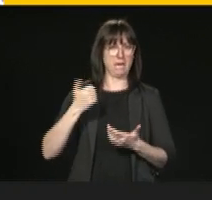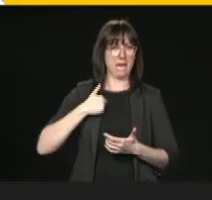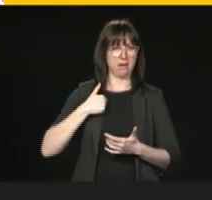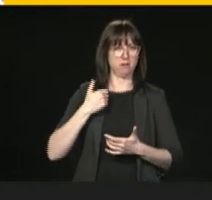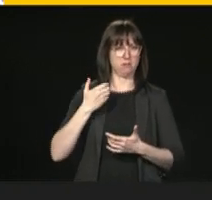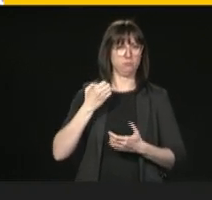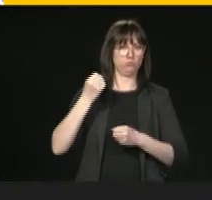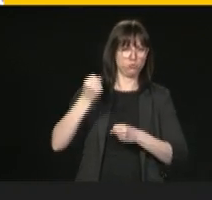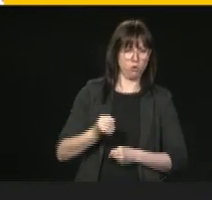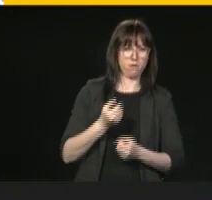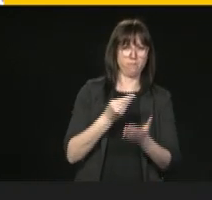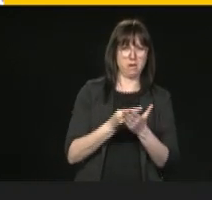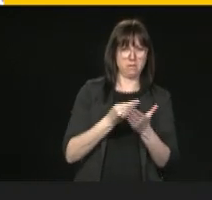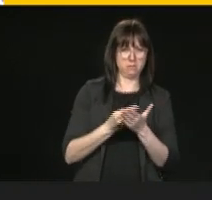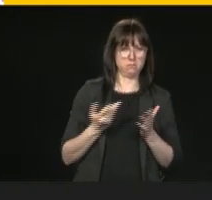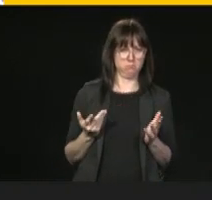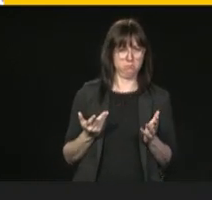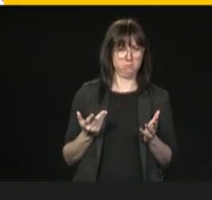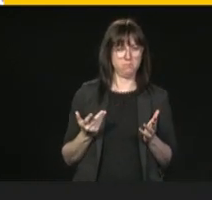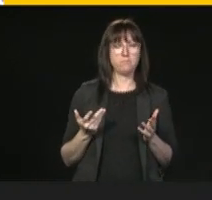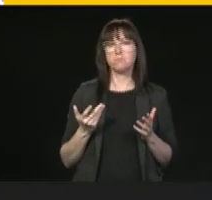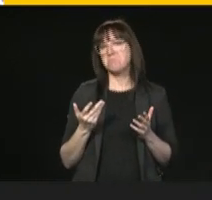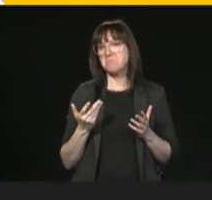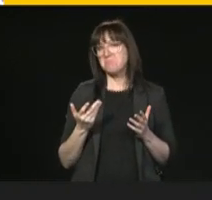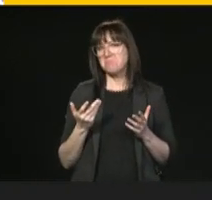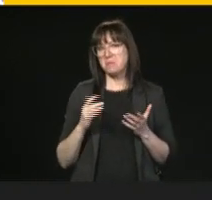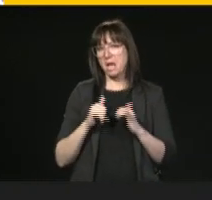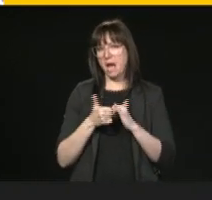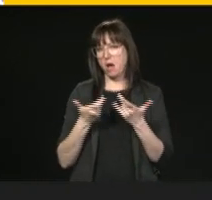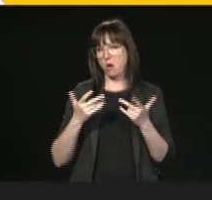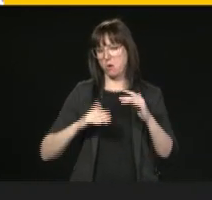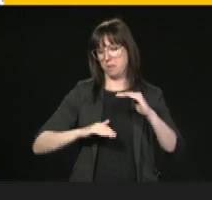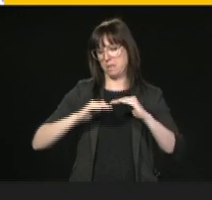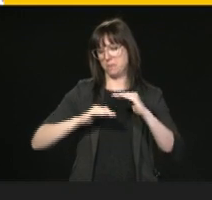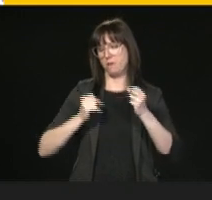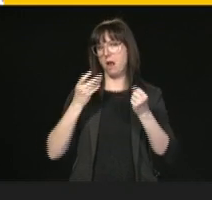there any limit to how much money you're willing to print?